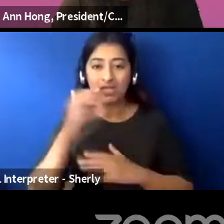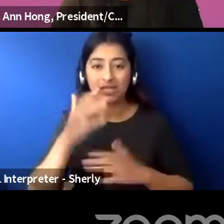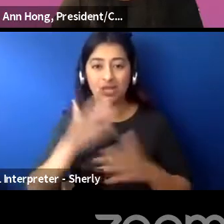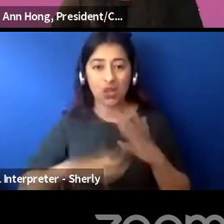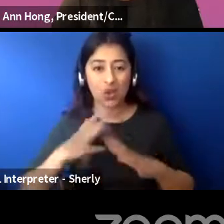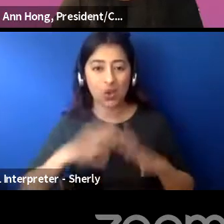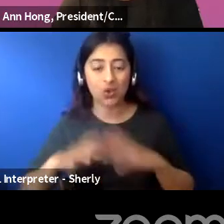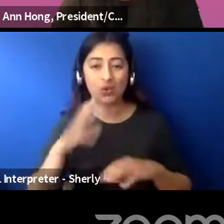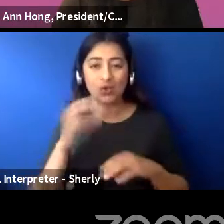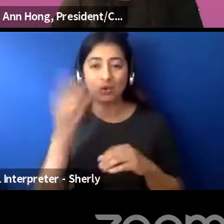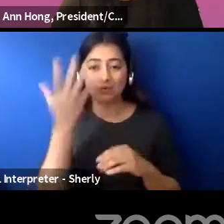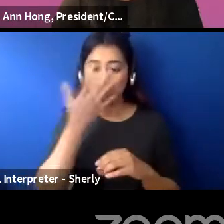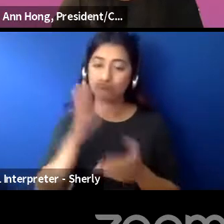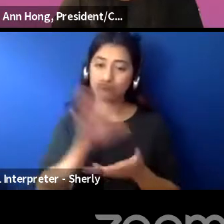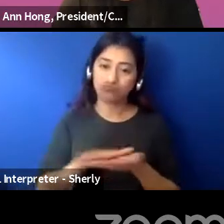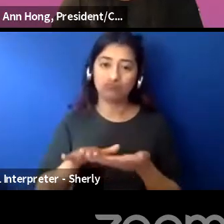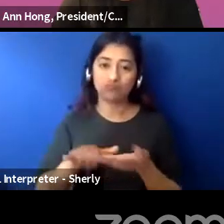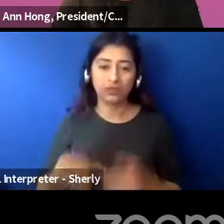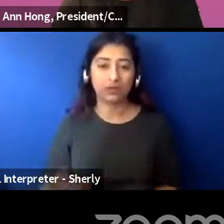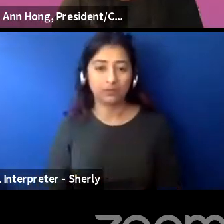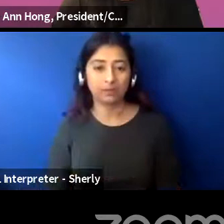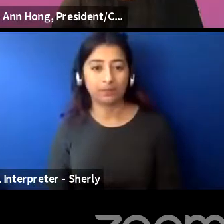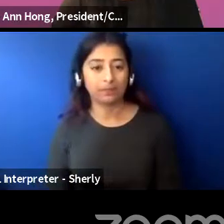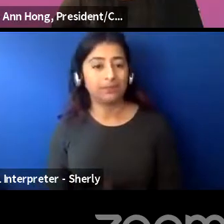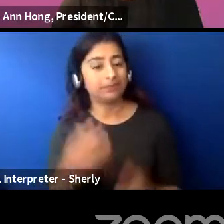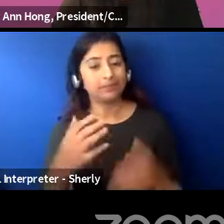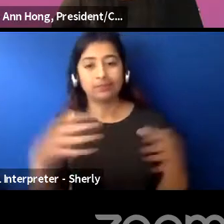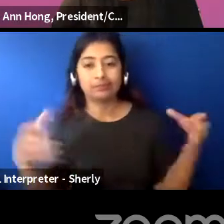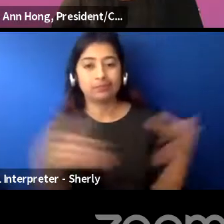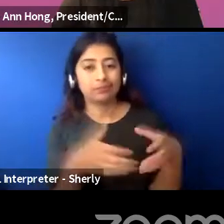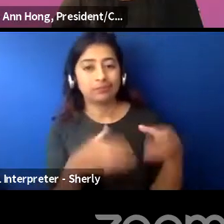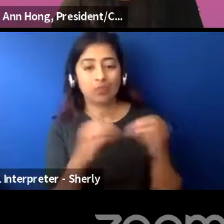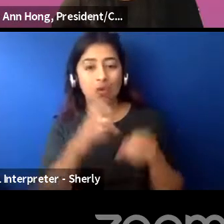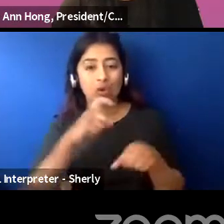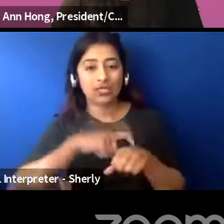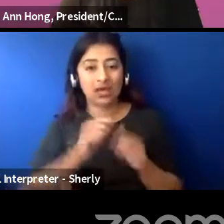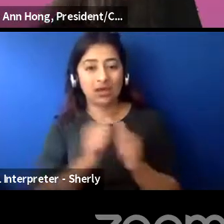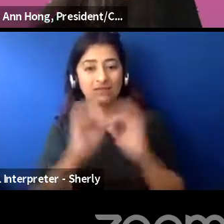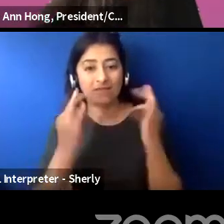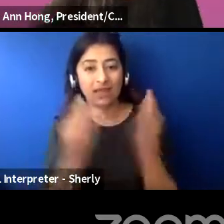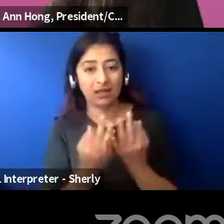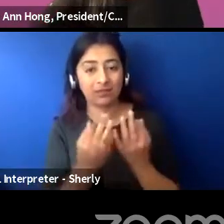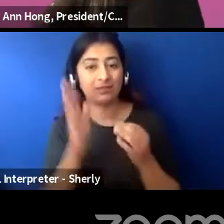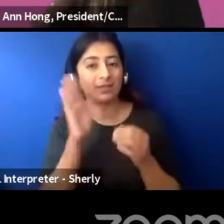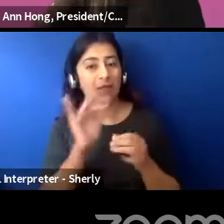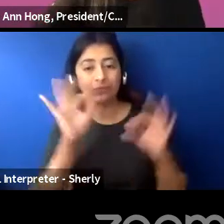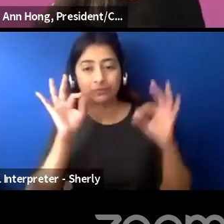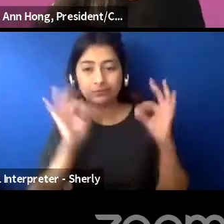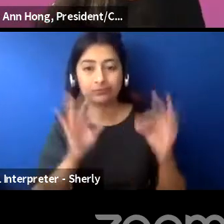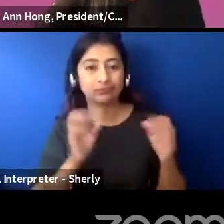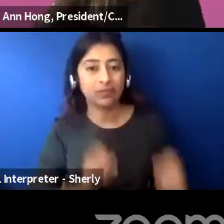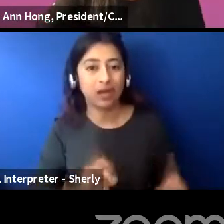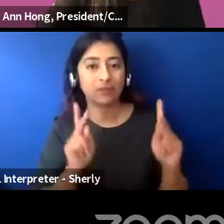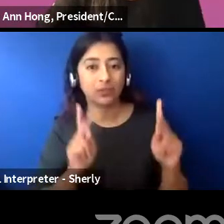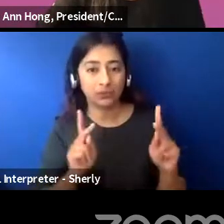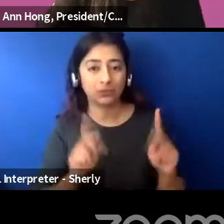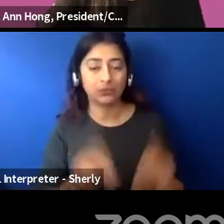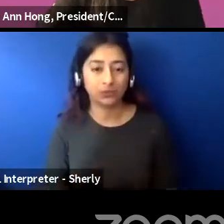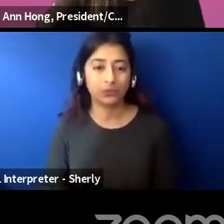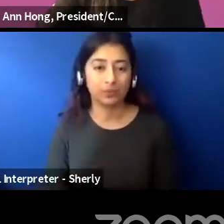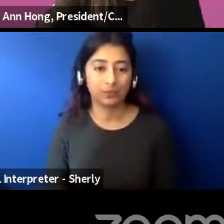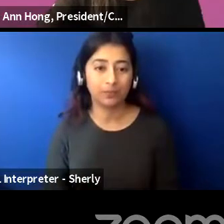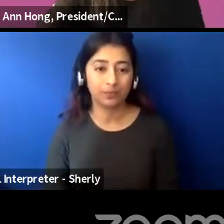that. And then again, more time with the family. I mean, that was just the opportunity. You could look at it as